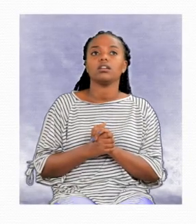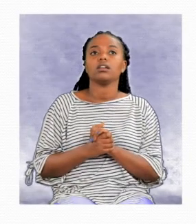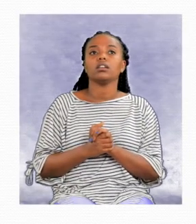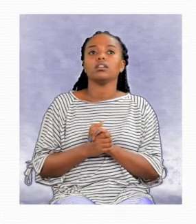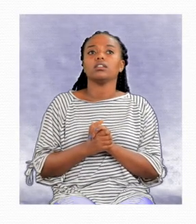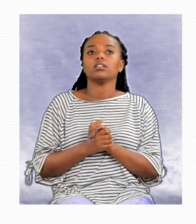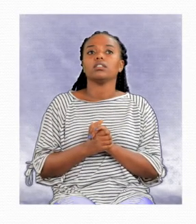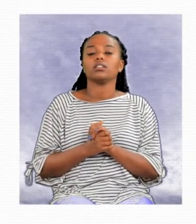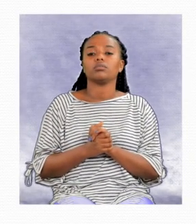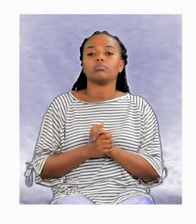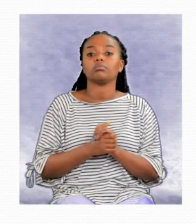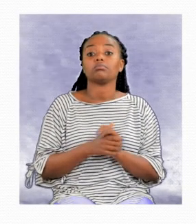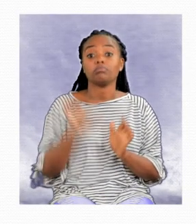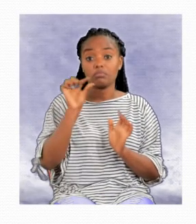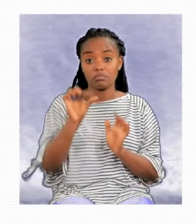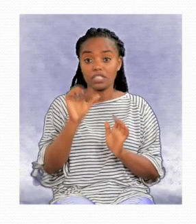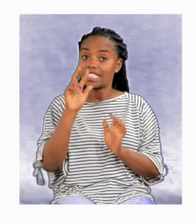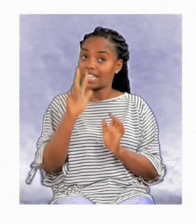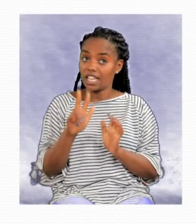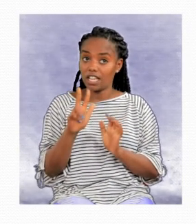3, at least 3,